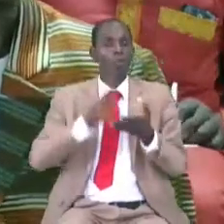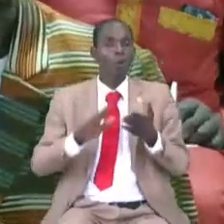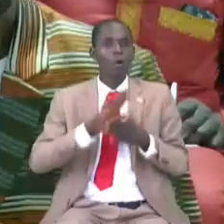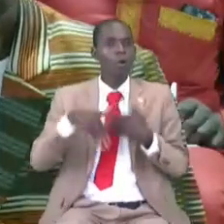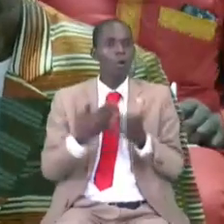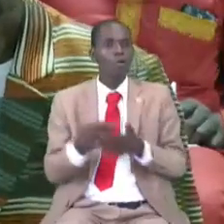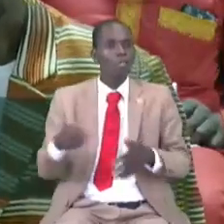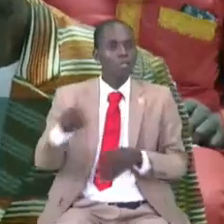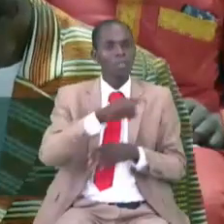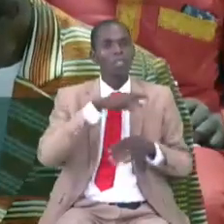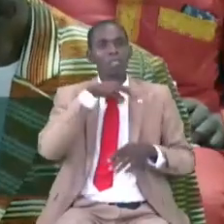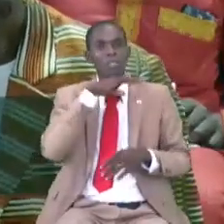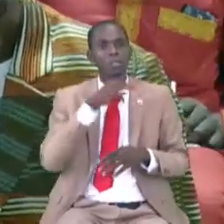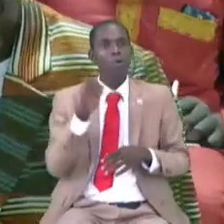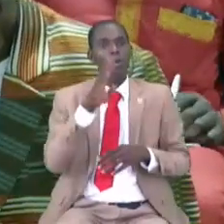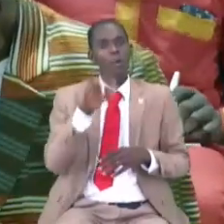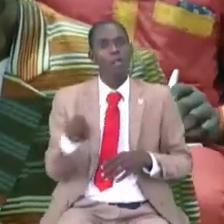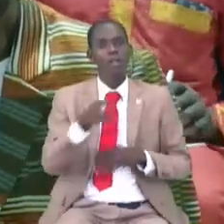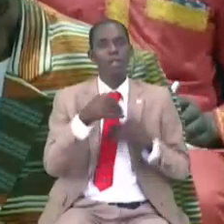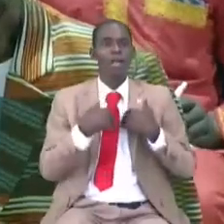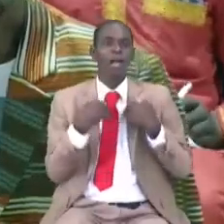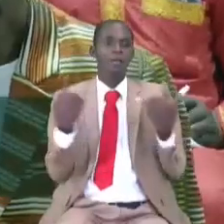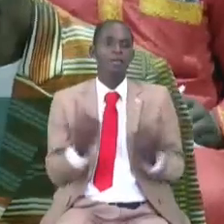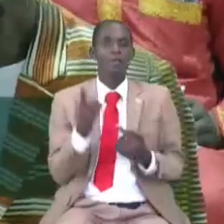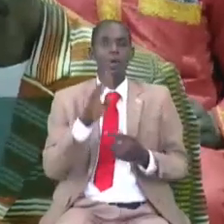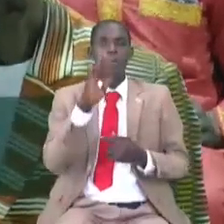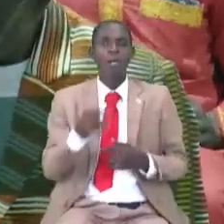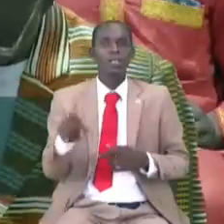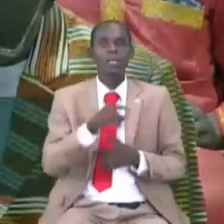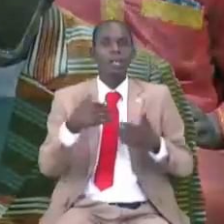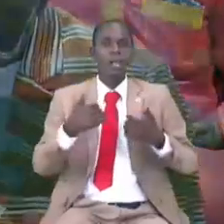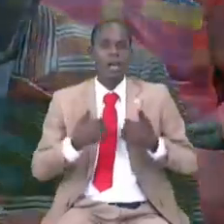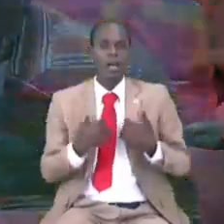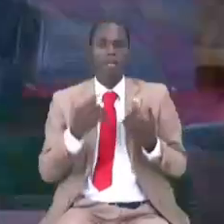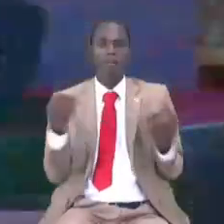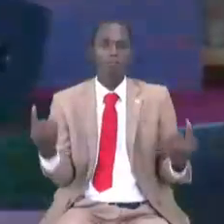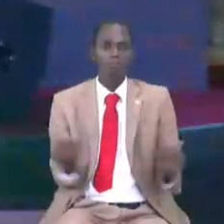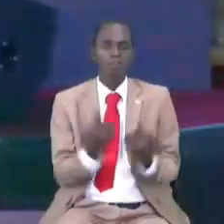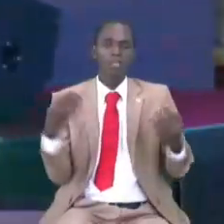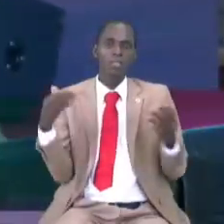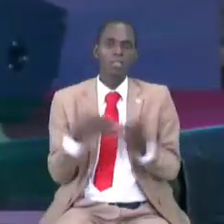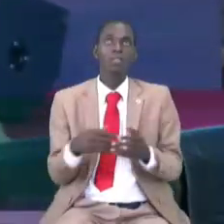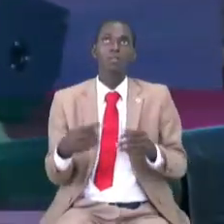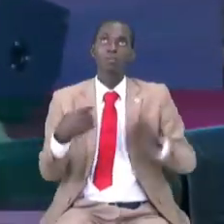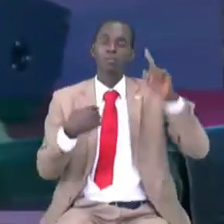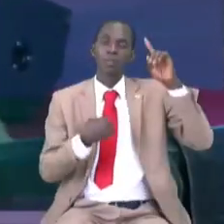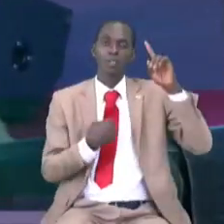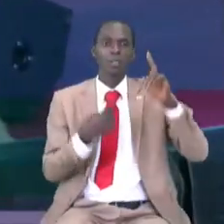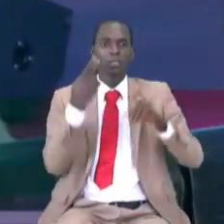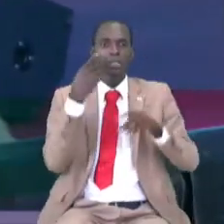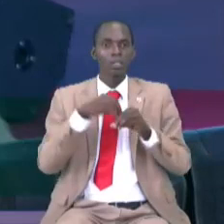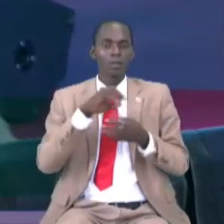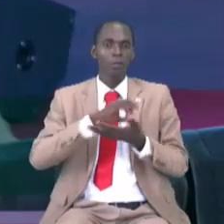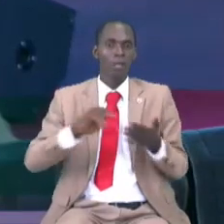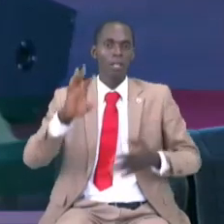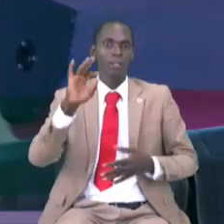they have transgressed against me. Look at verse 9. In verse 9, and it shall be to